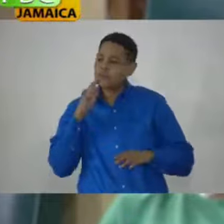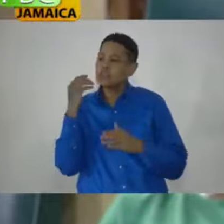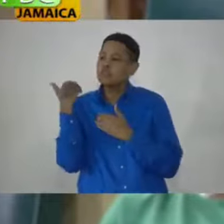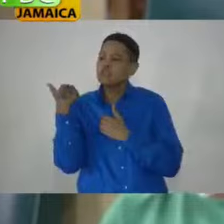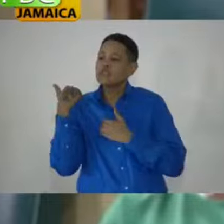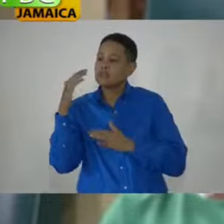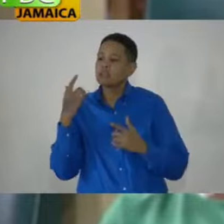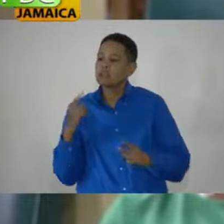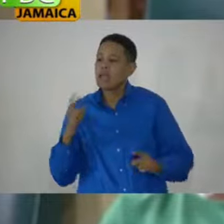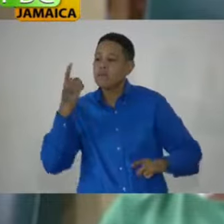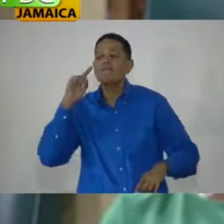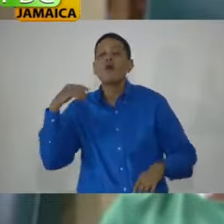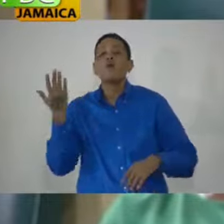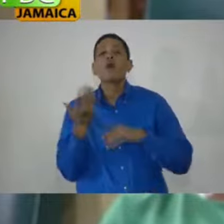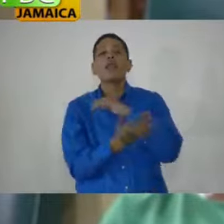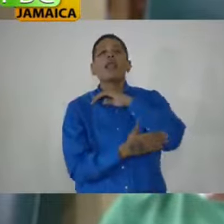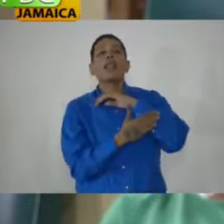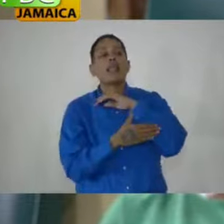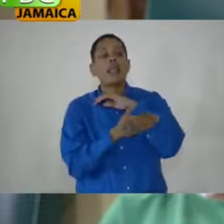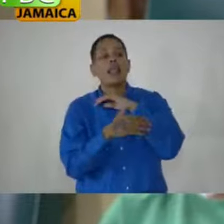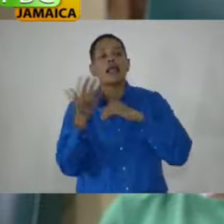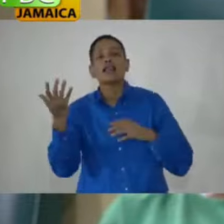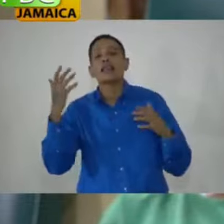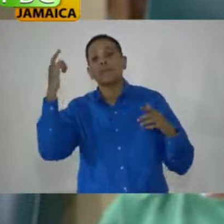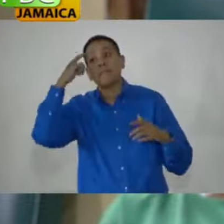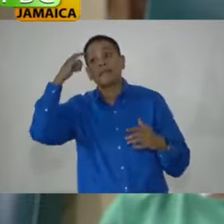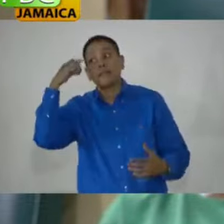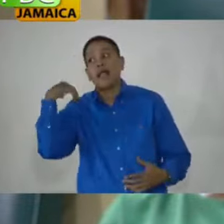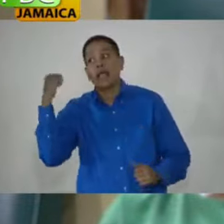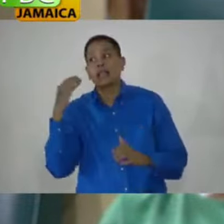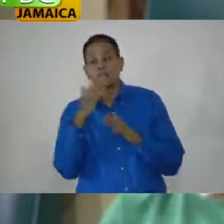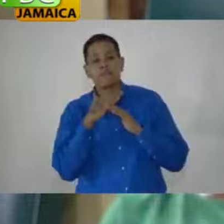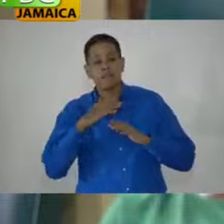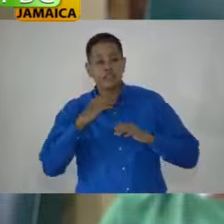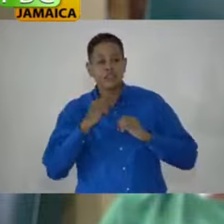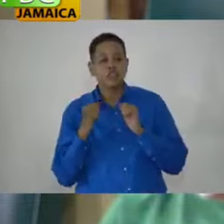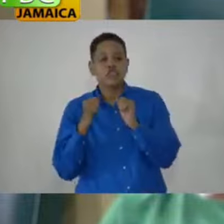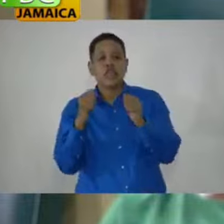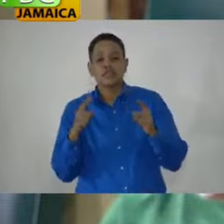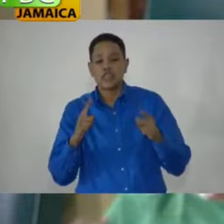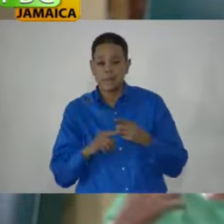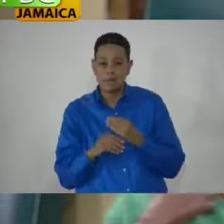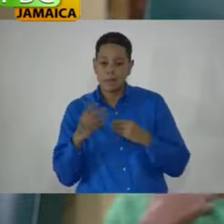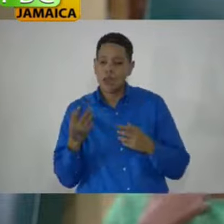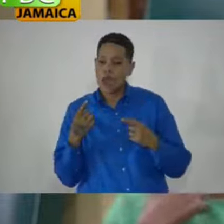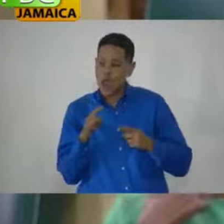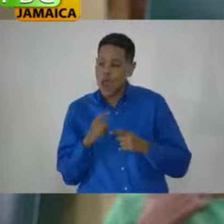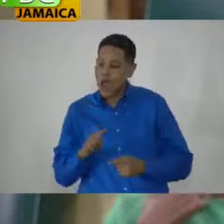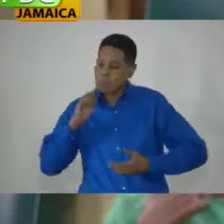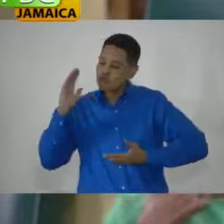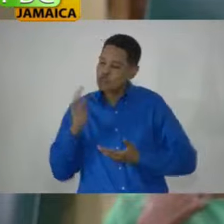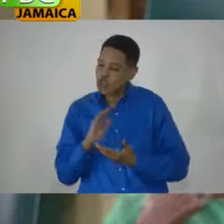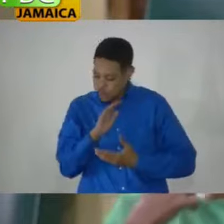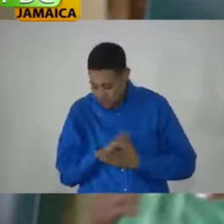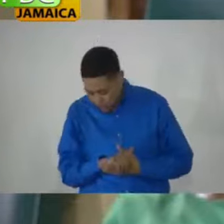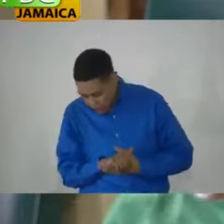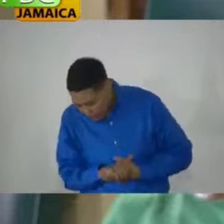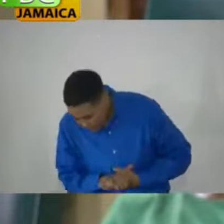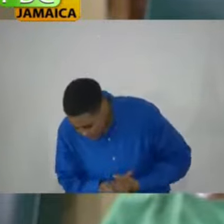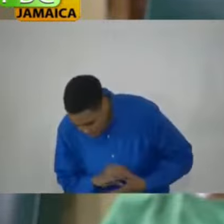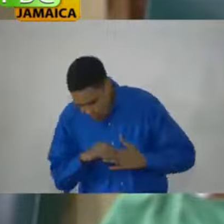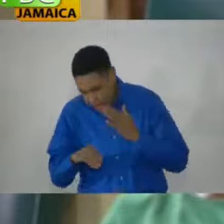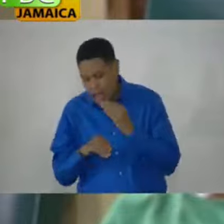responsibility for national mental health prevention strategies and harm reduction, in